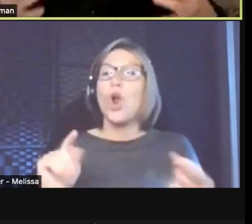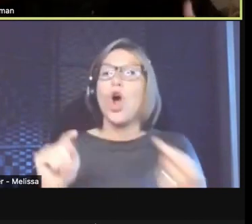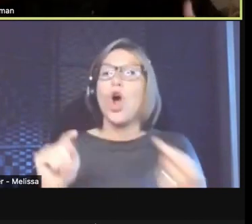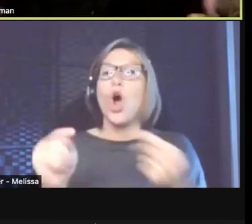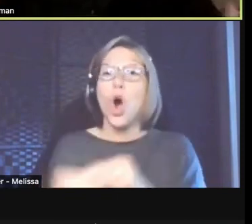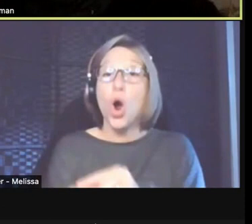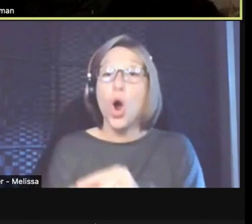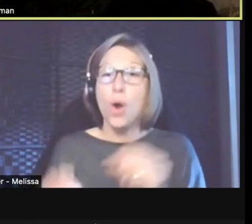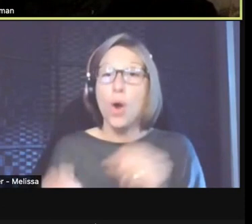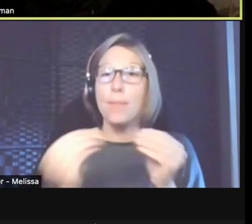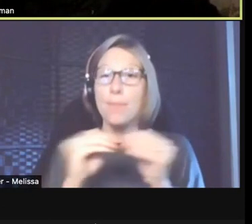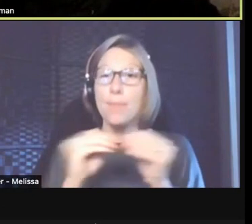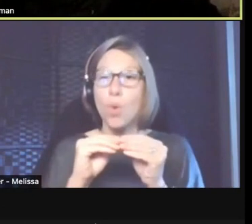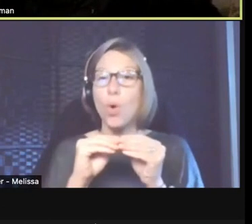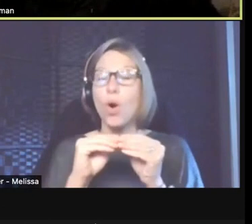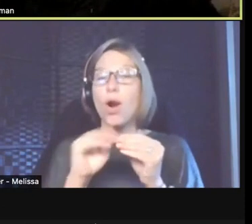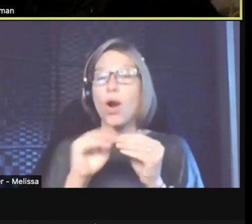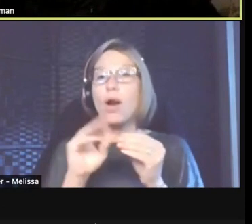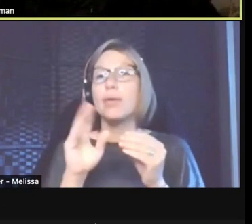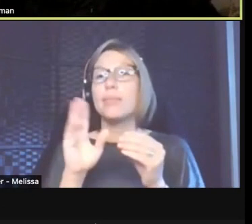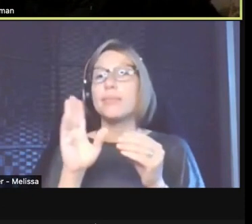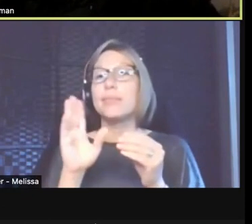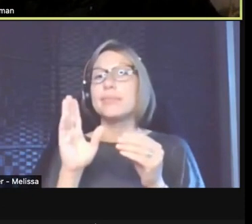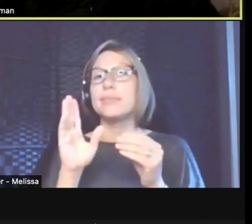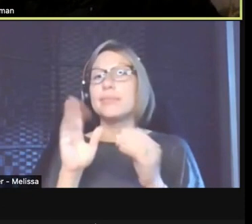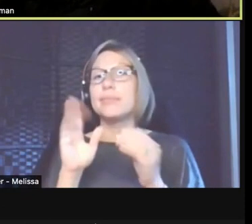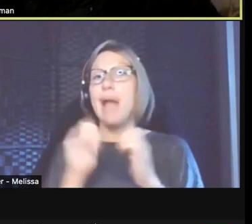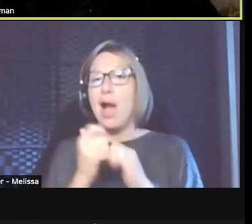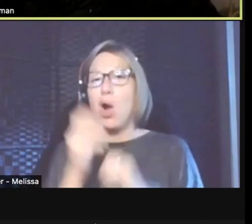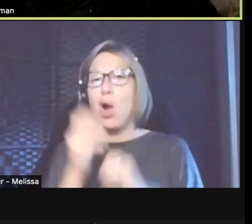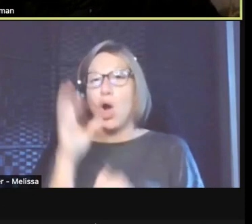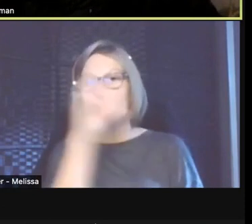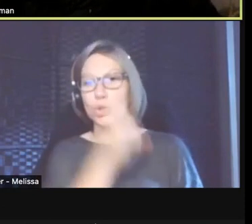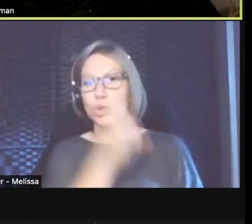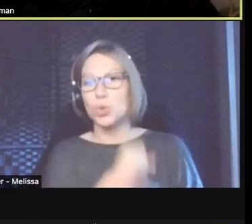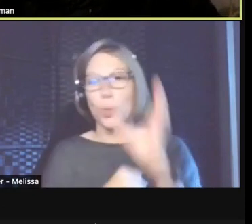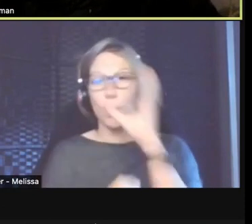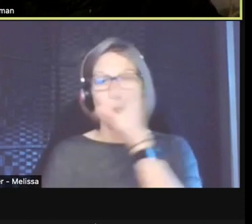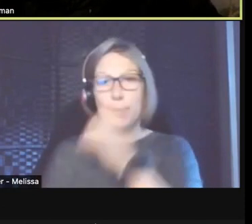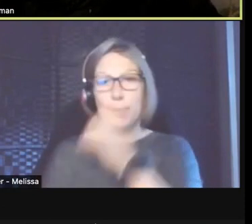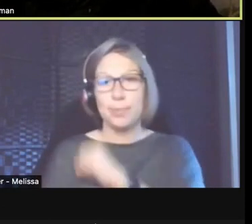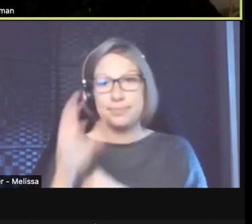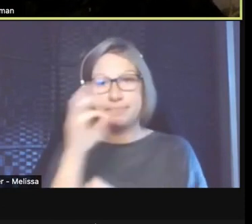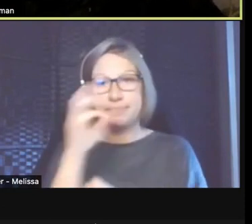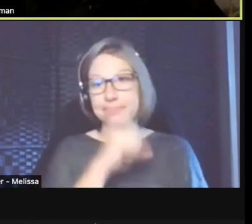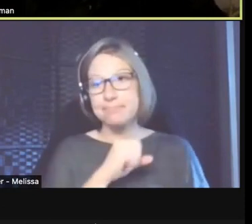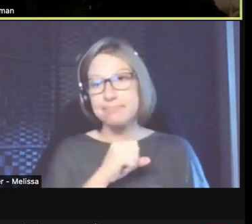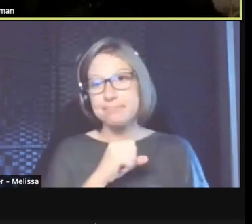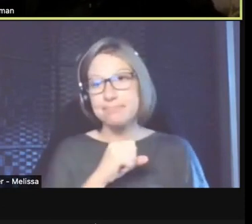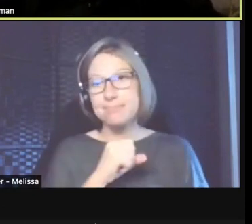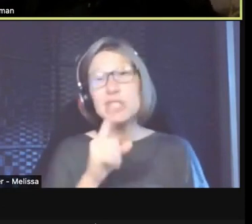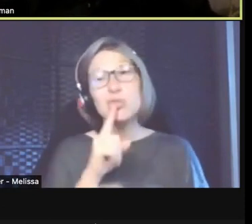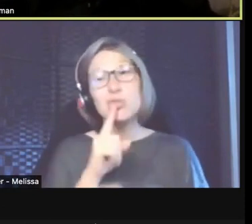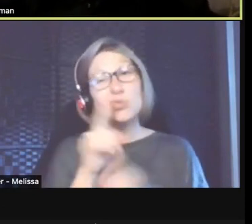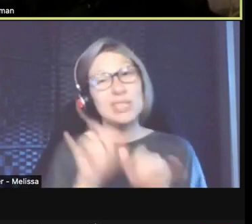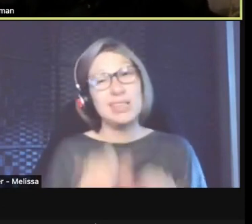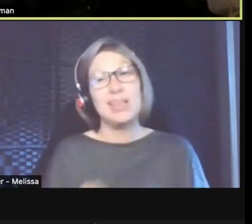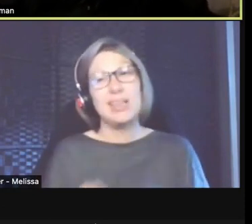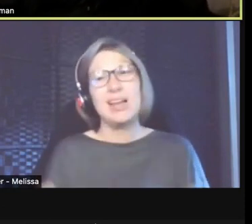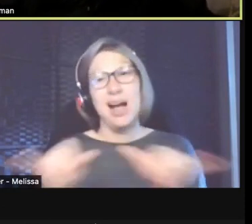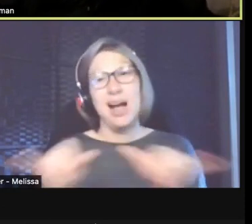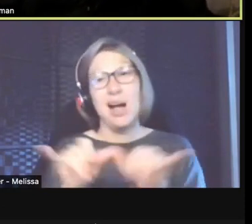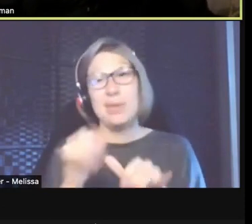by making assumptions that way. This is a really common mistake,